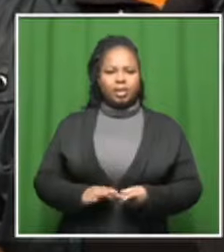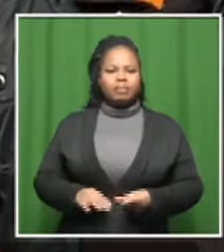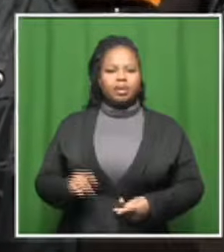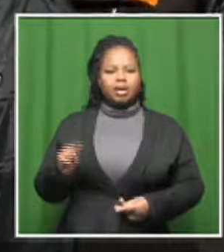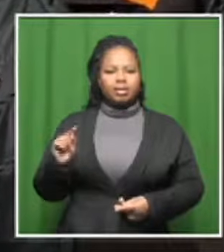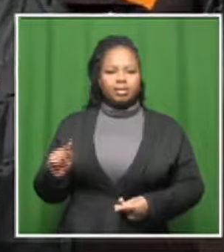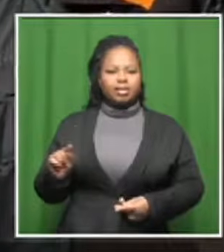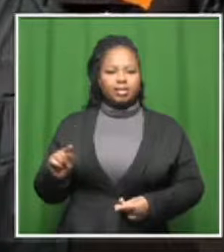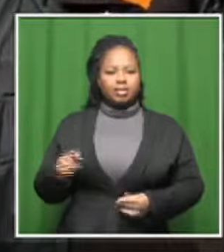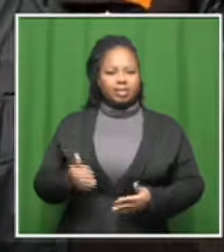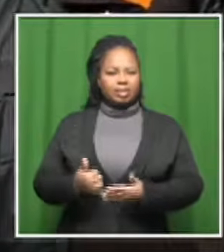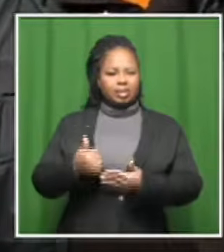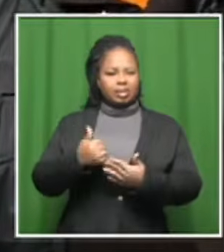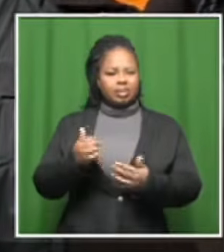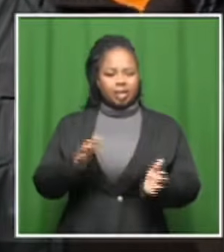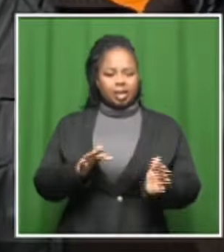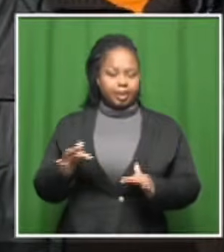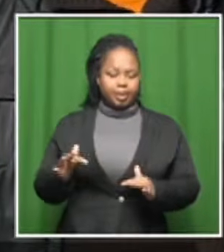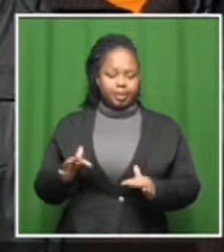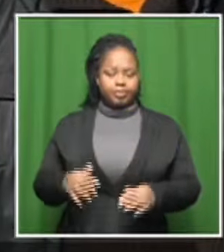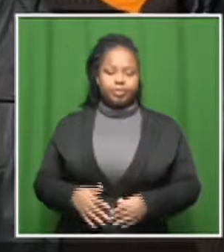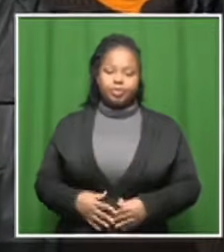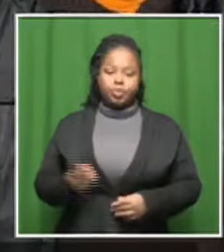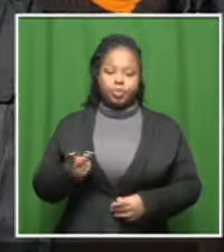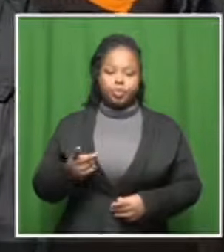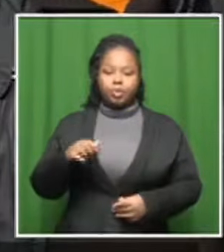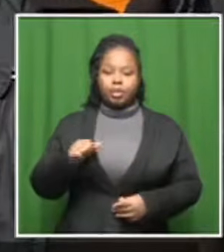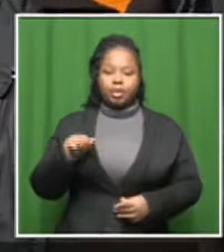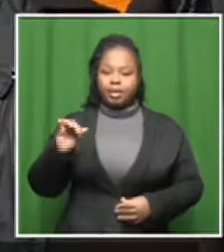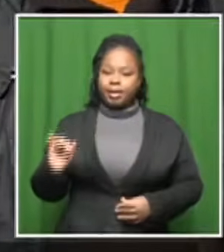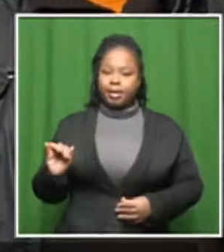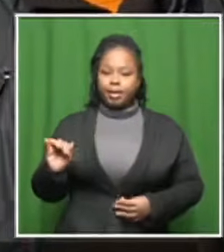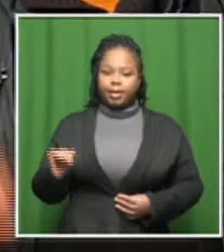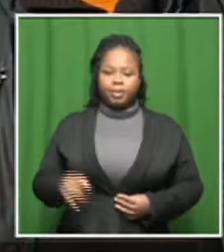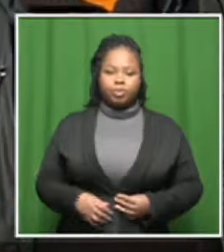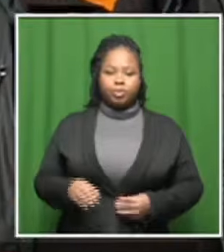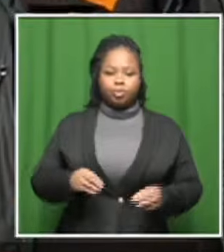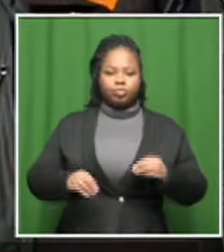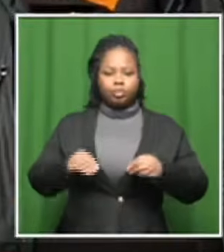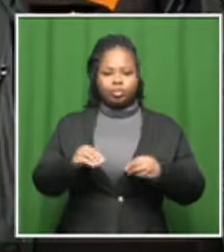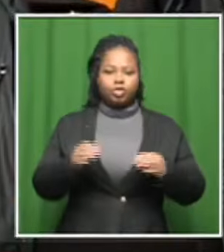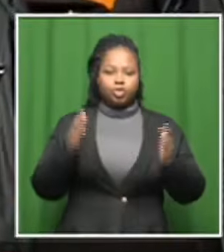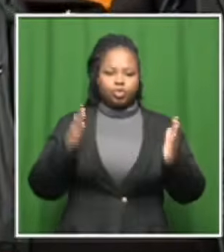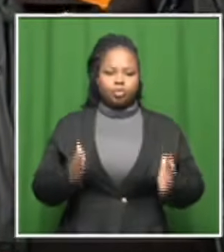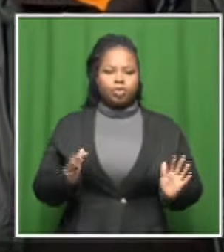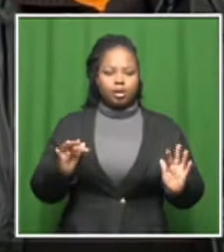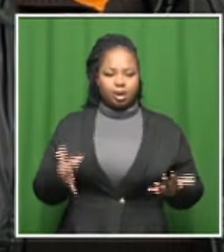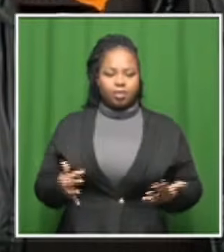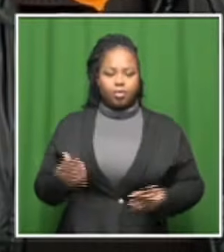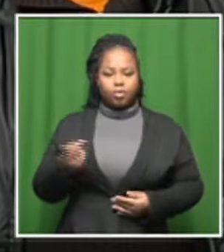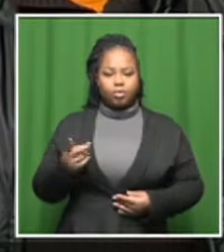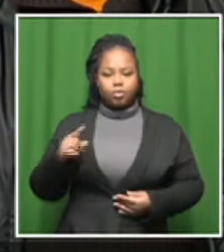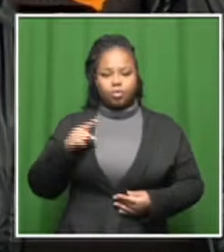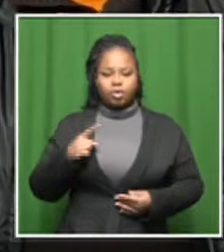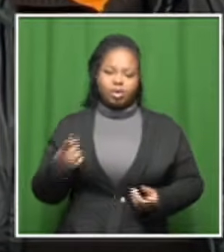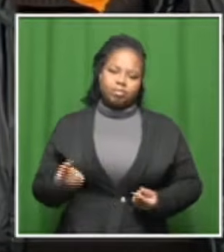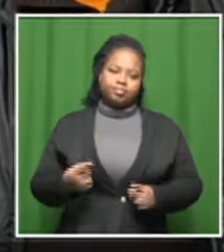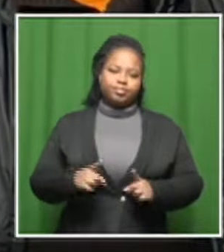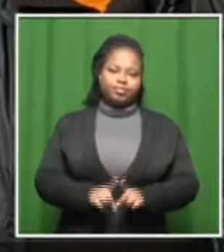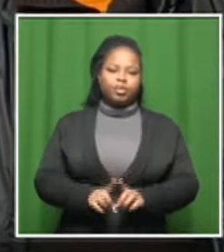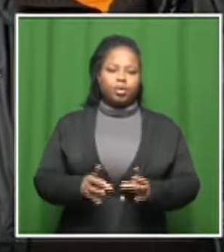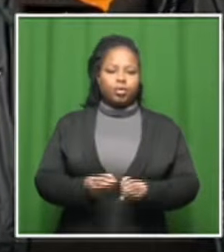Our ideology is not to have AI replace the human. It is to come alongside the human to make the